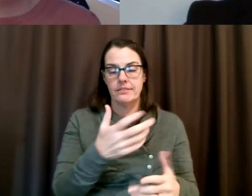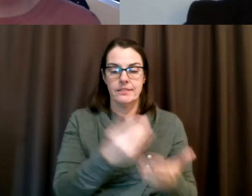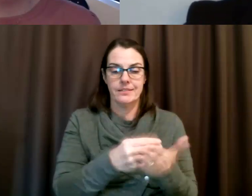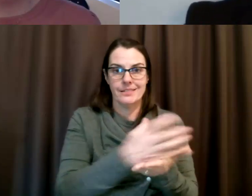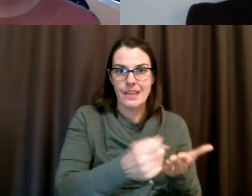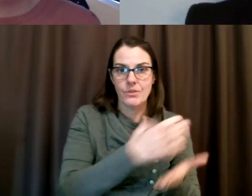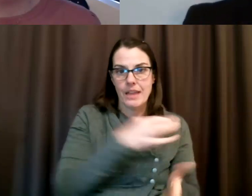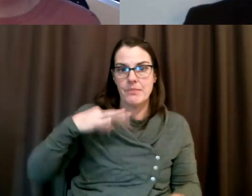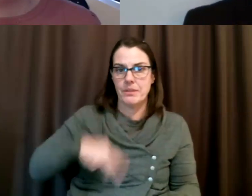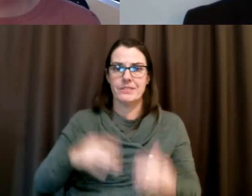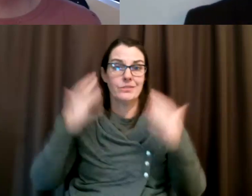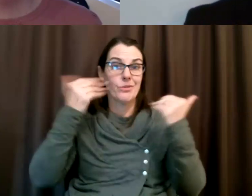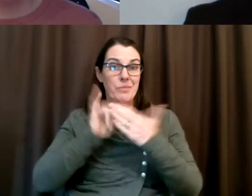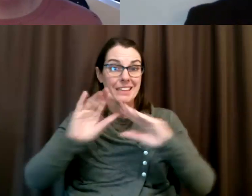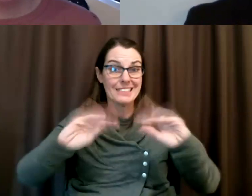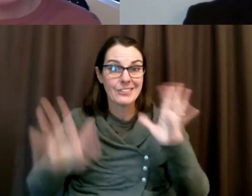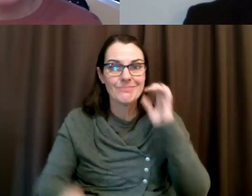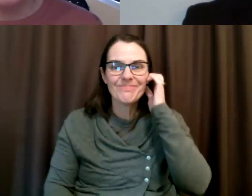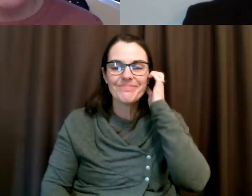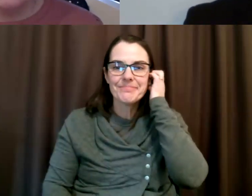I hope that's clear.